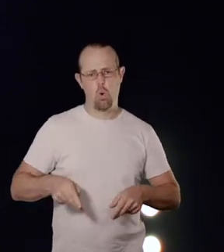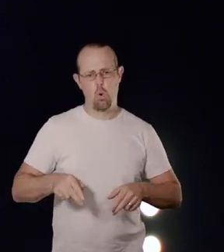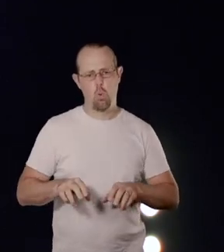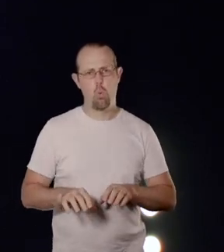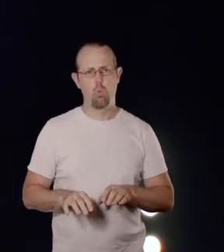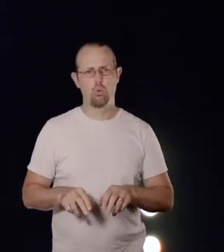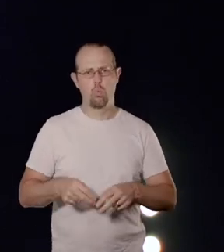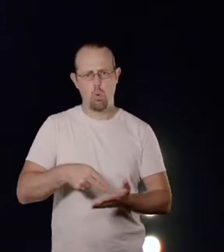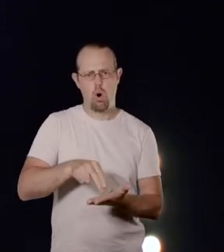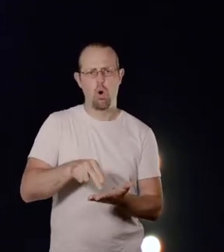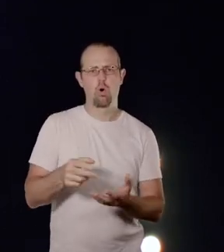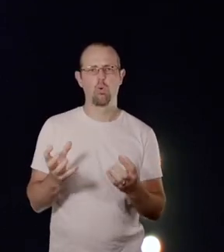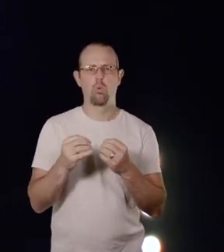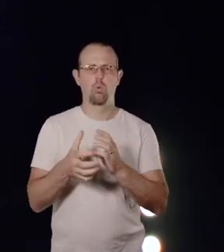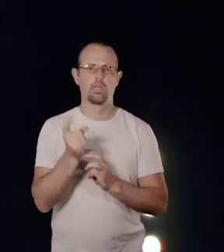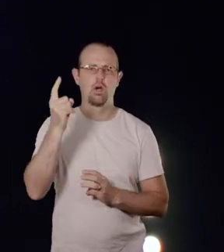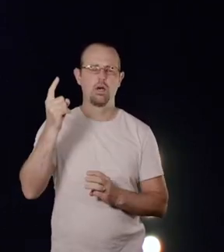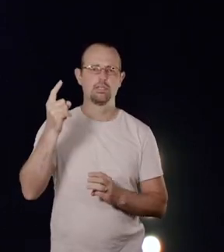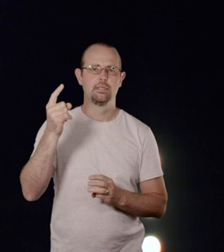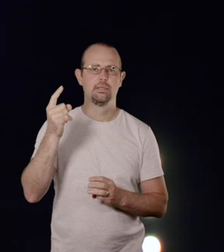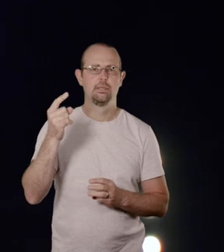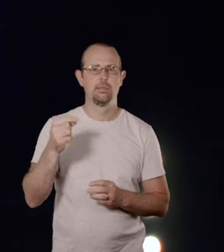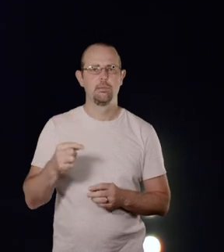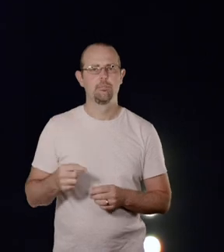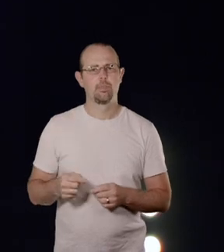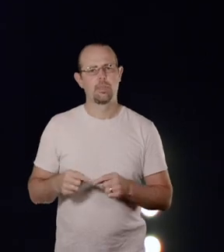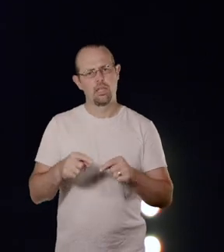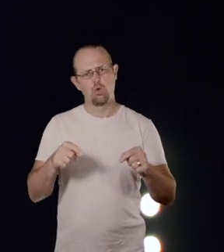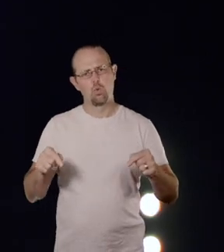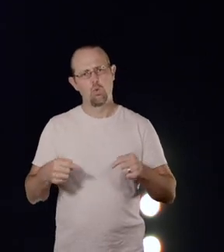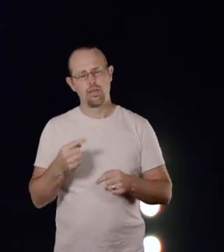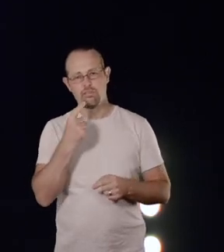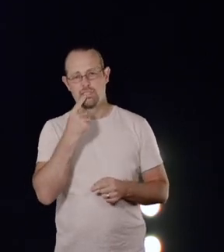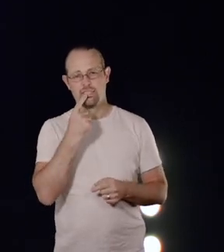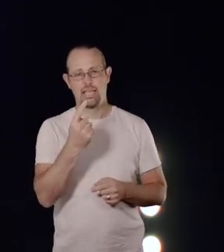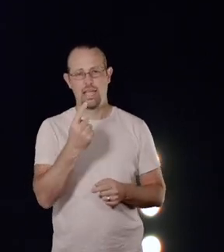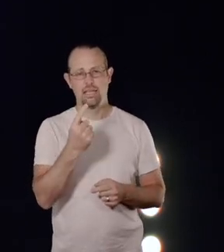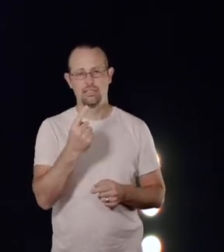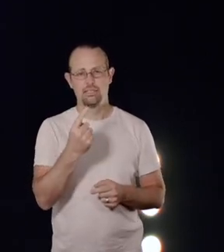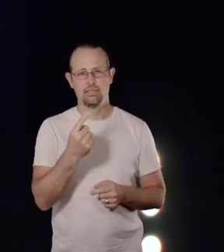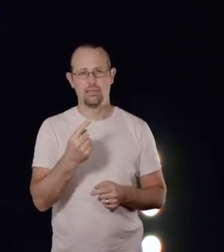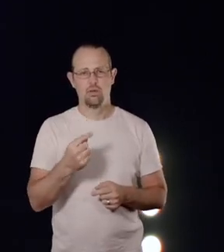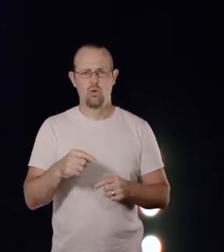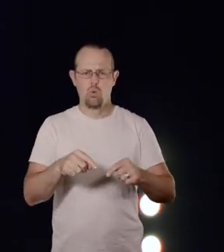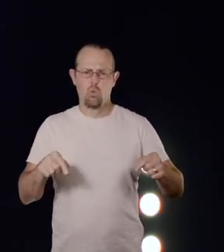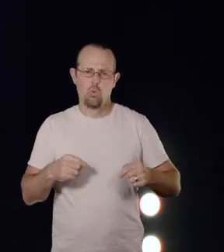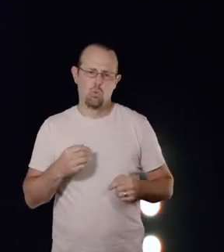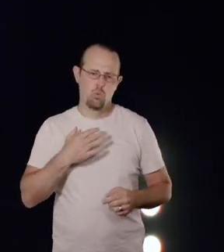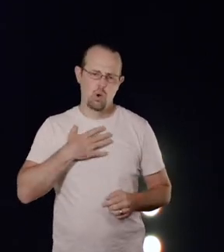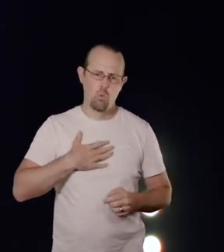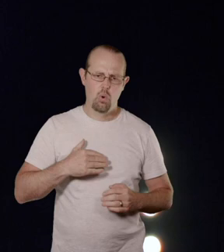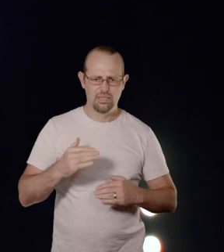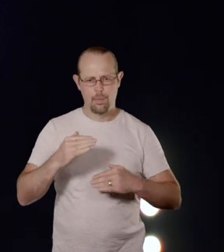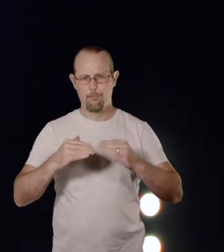recently, we want in the 5 o'clock meetings anyway, when we've been breaking bread, we said we wanted to build community around